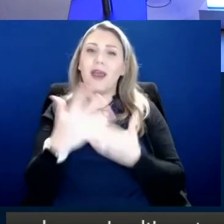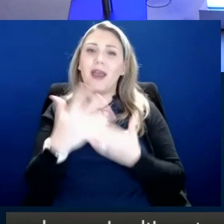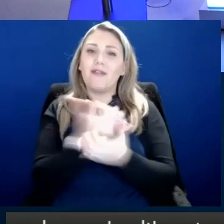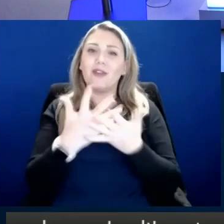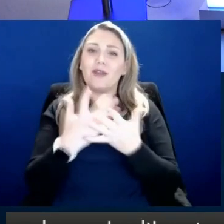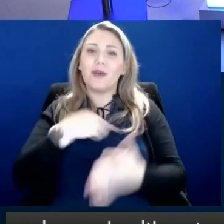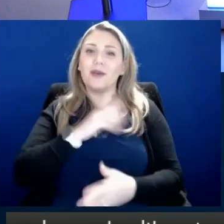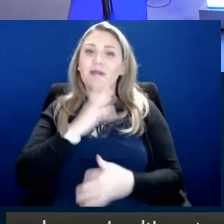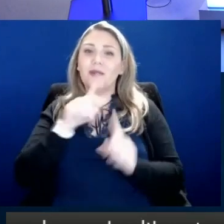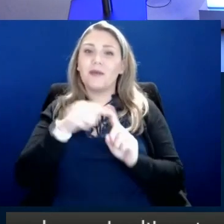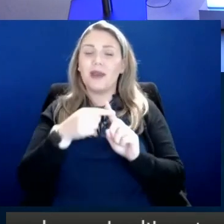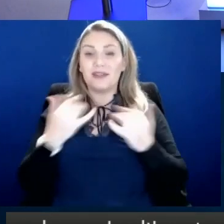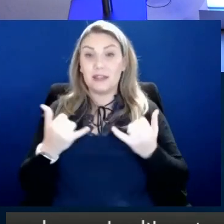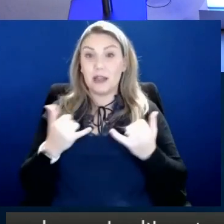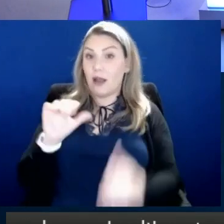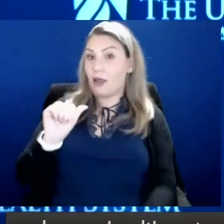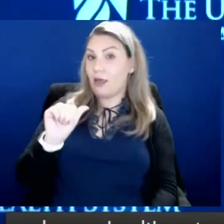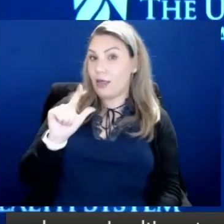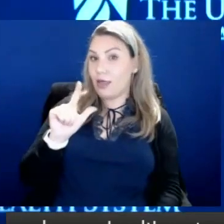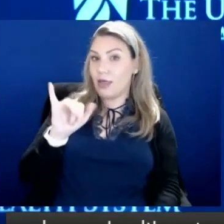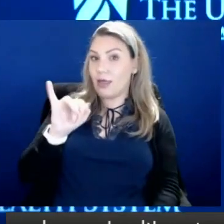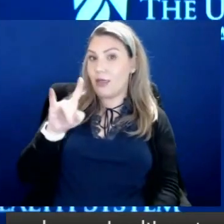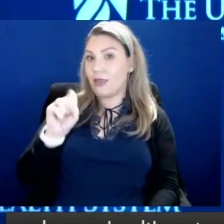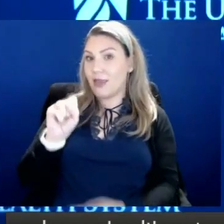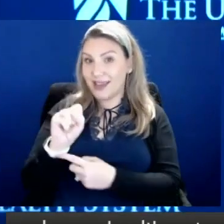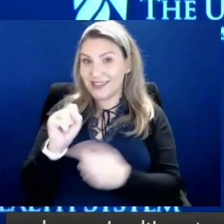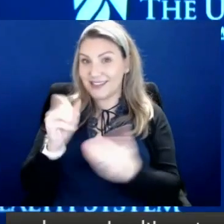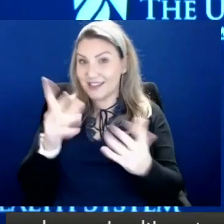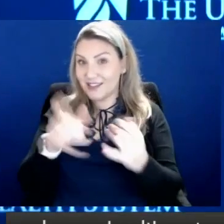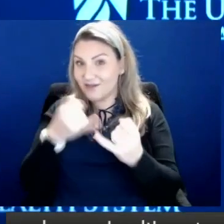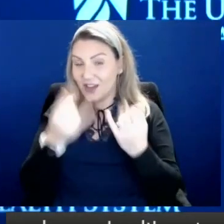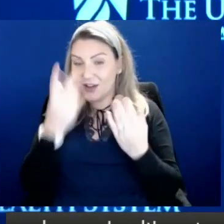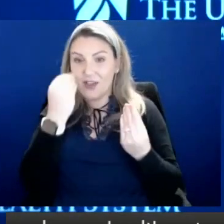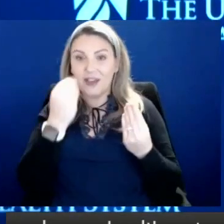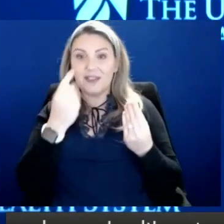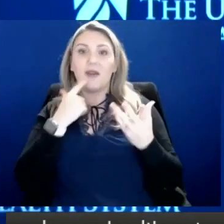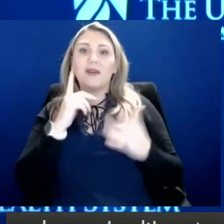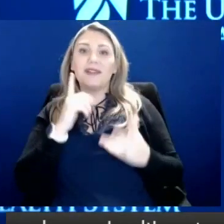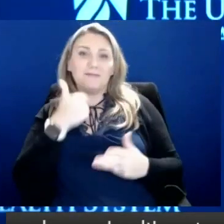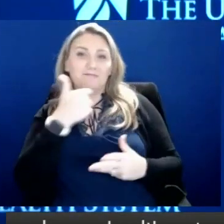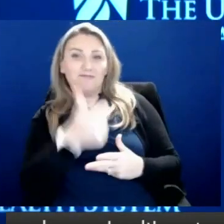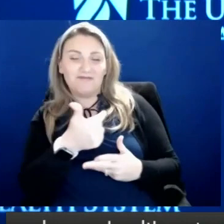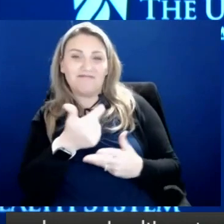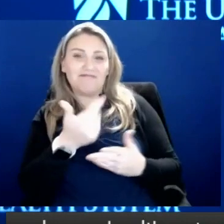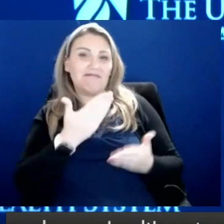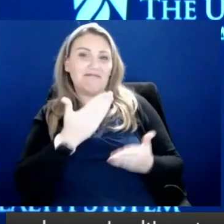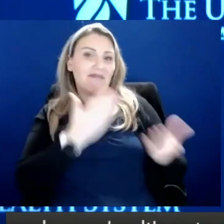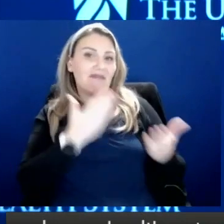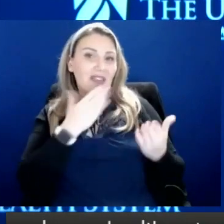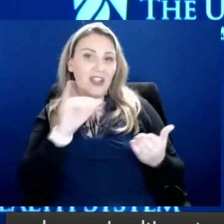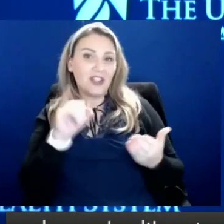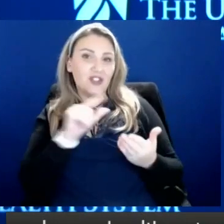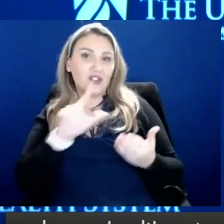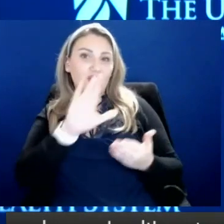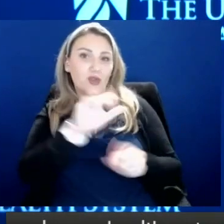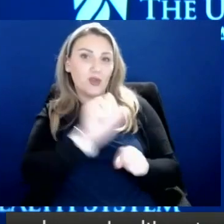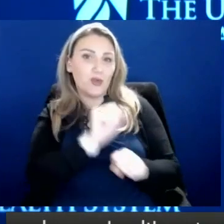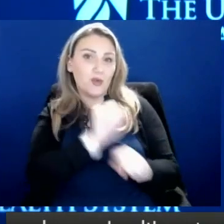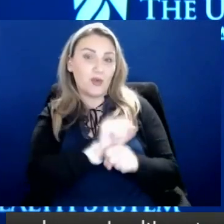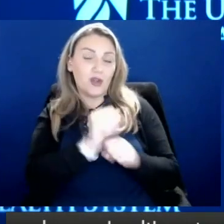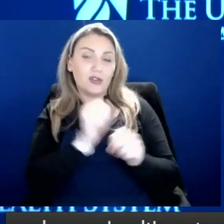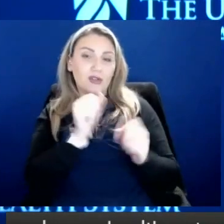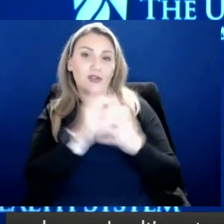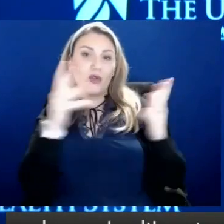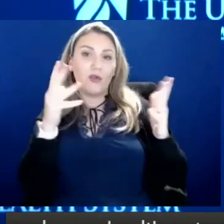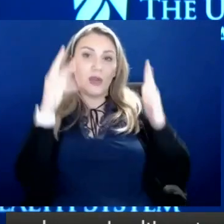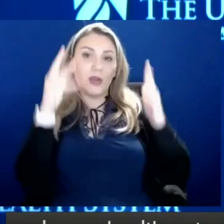thoughts from you. I just want to shine the light back on the work Jill is doing. It's incredible. You're giving so much hope to people, and Kelly